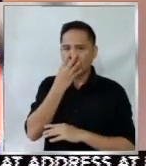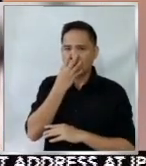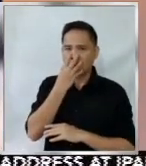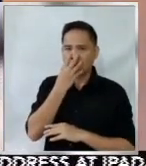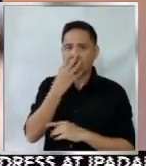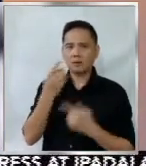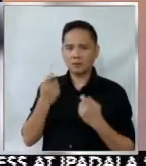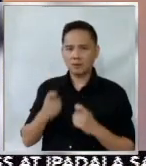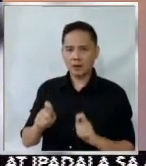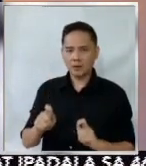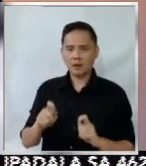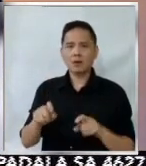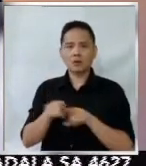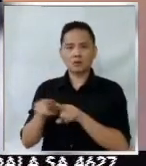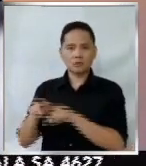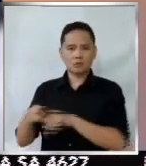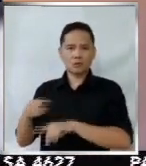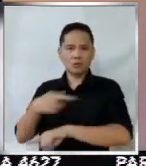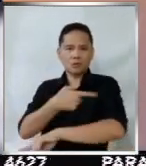injected her with epi, and